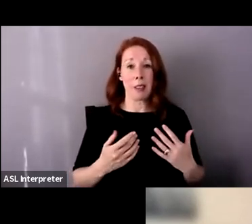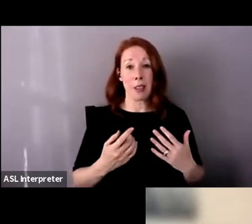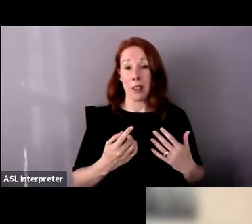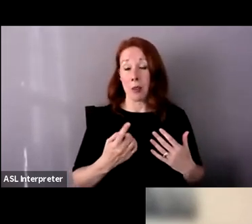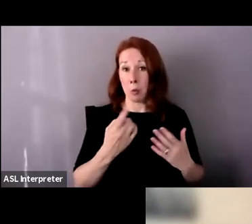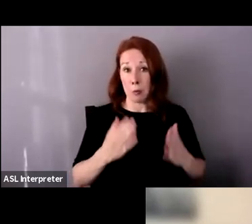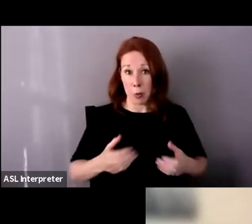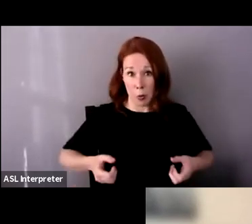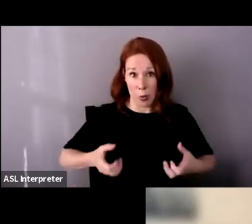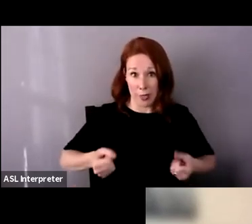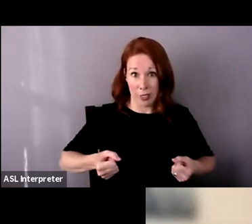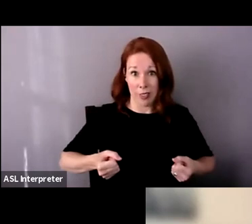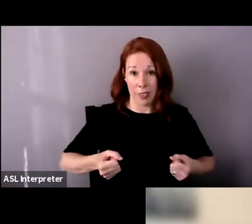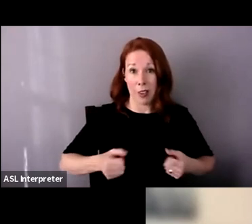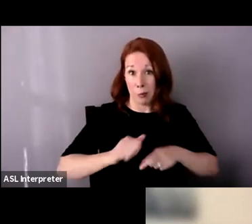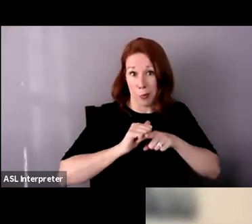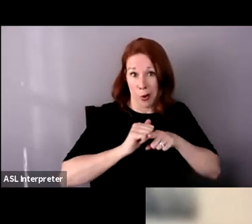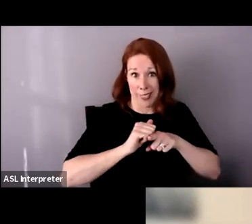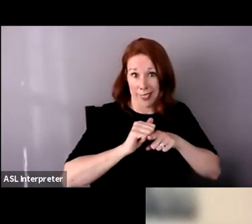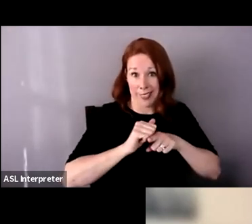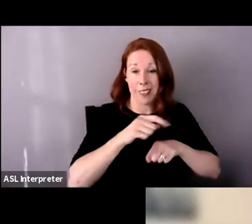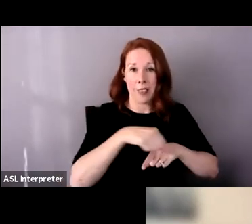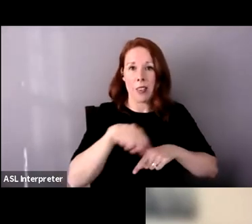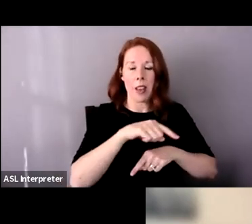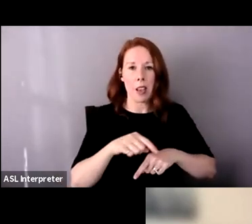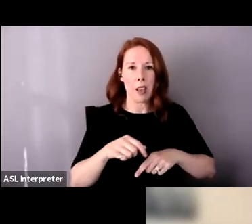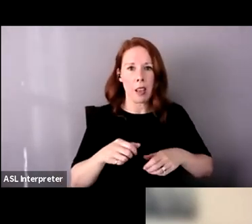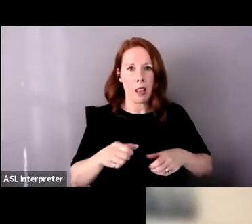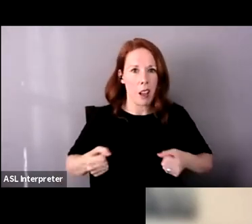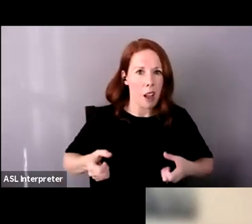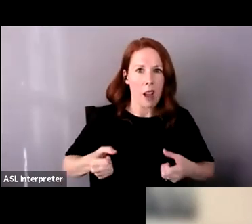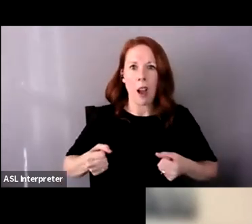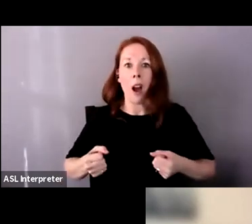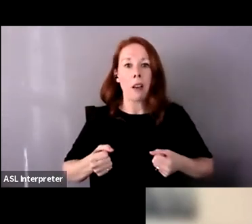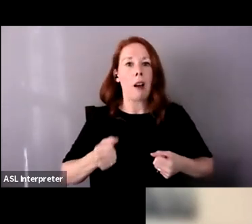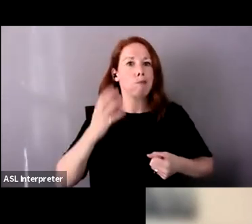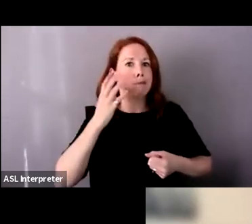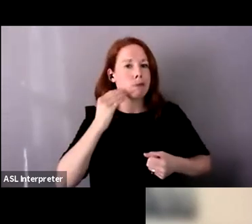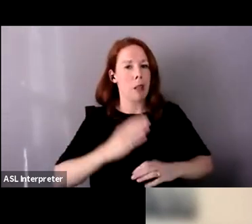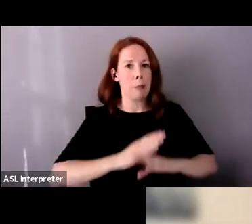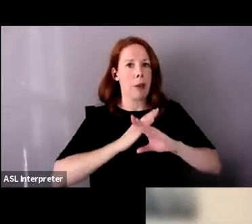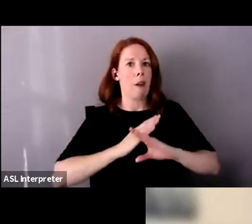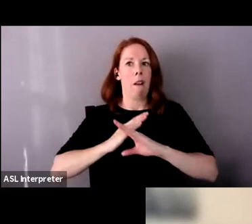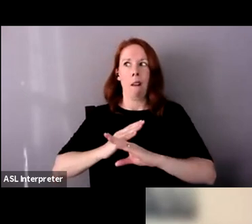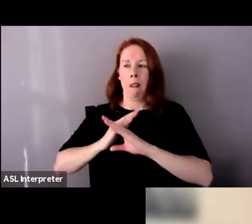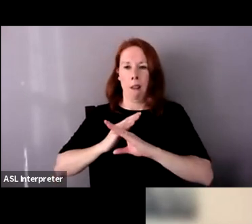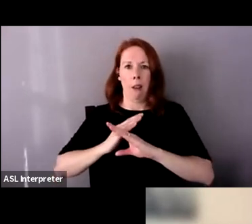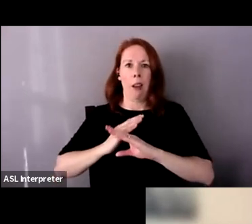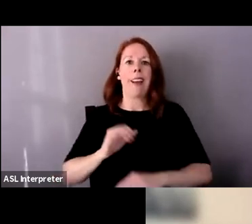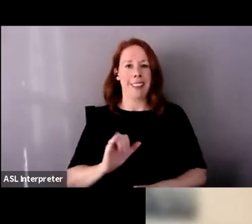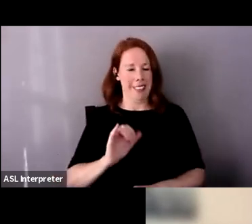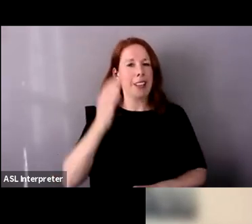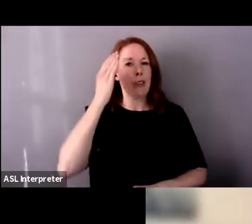wheelchair and then go around the museum. So they get a more empathy for what that experience is like, and they can help redirect